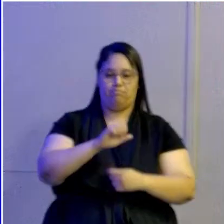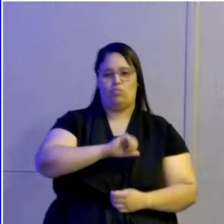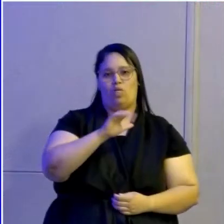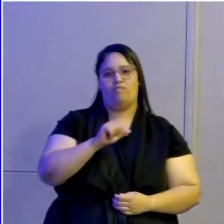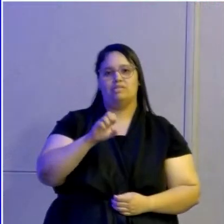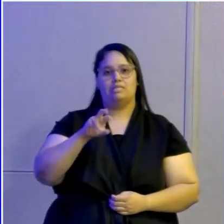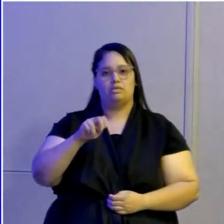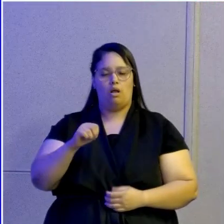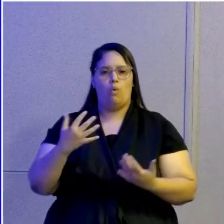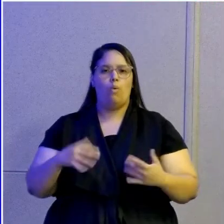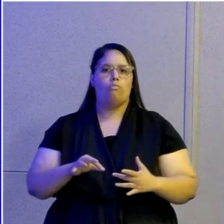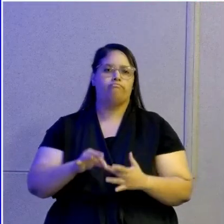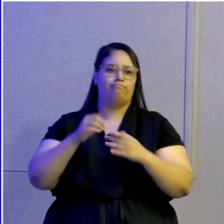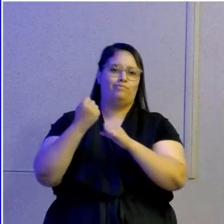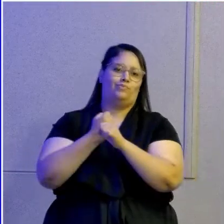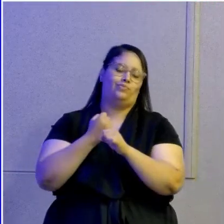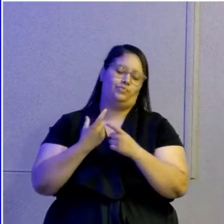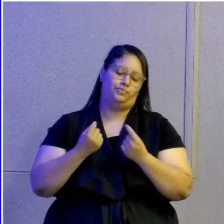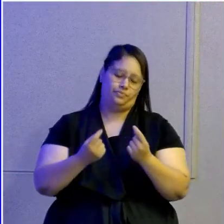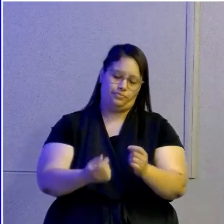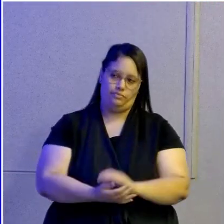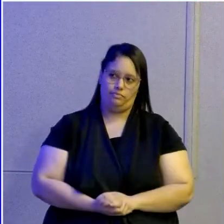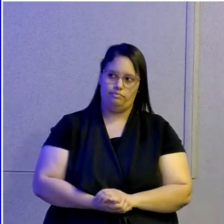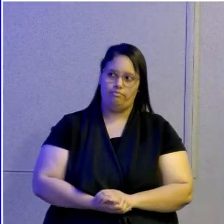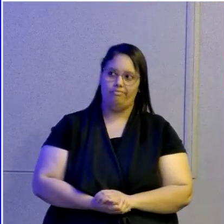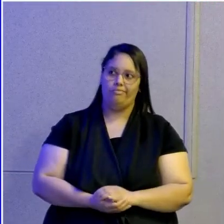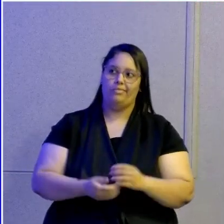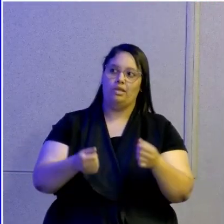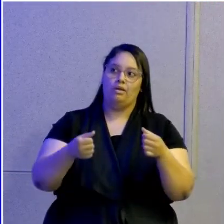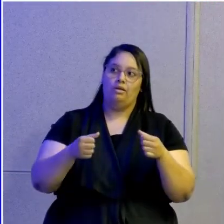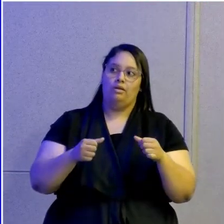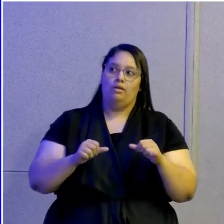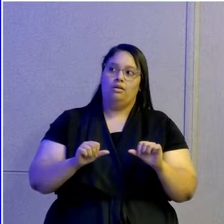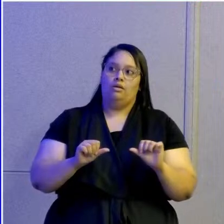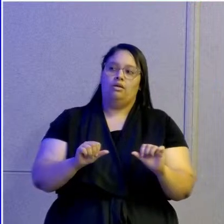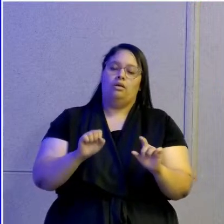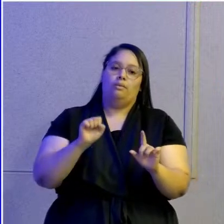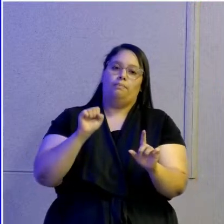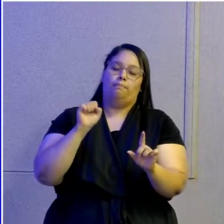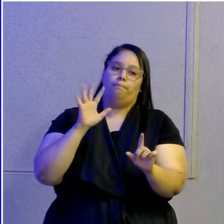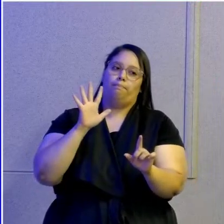doing something special. In terms of impact and